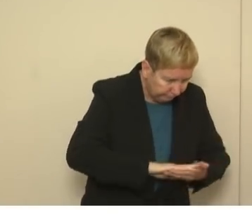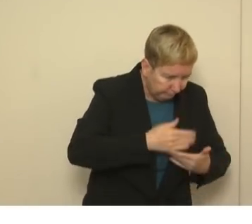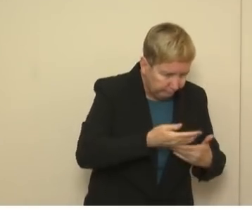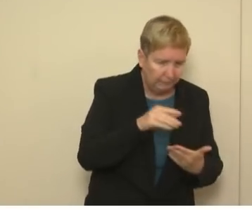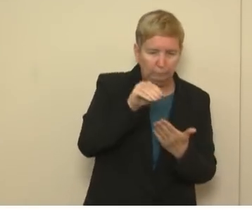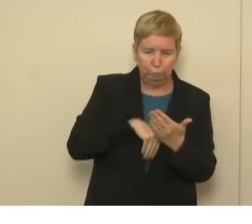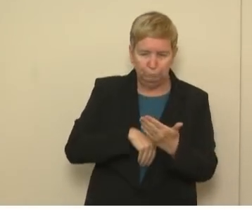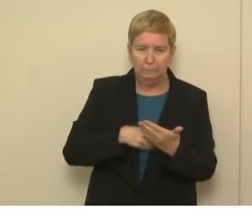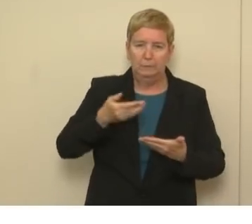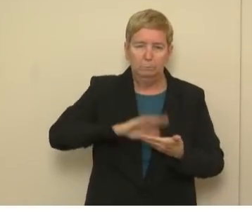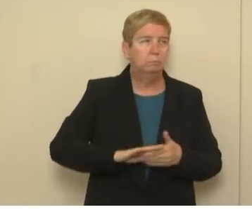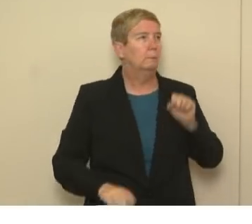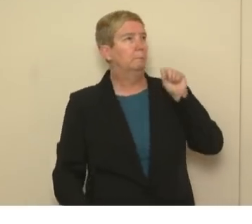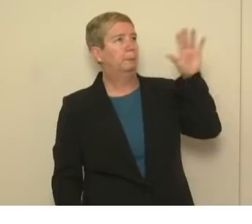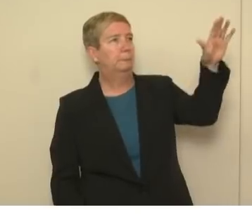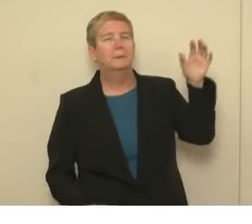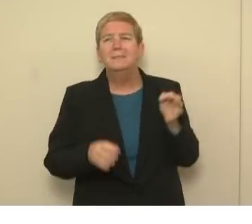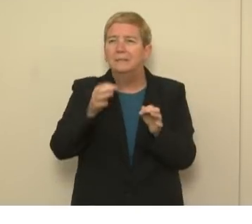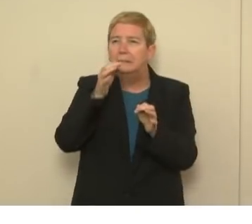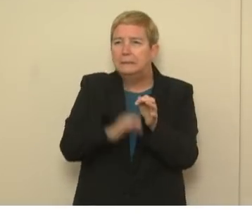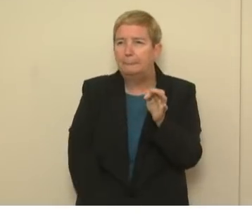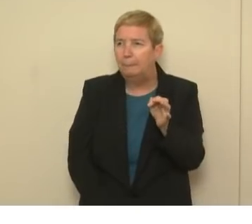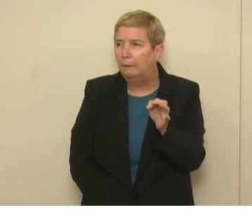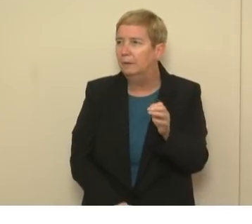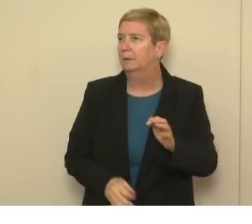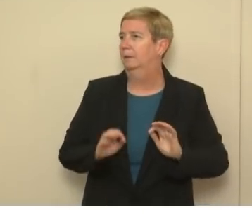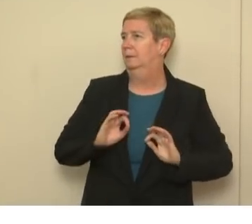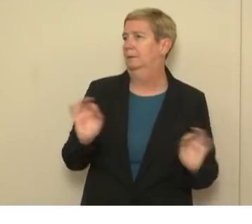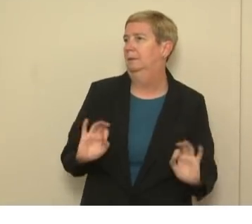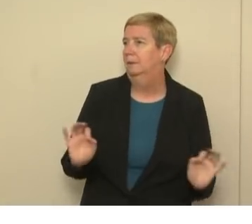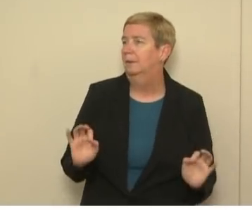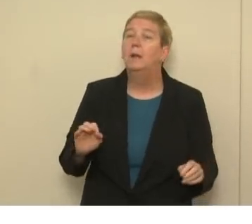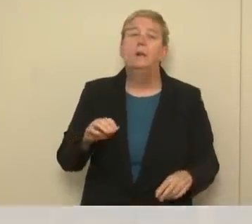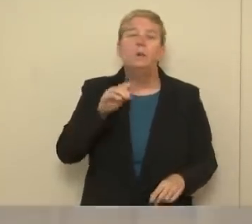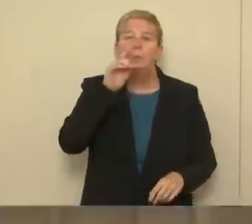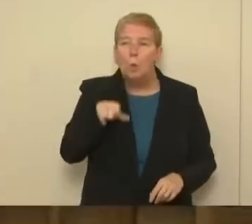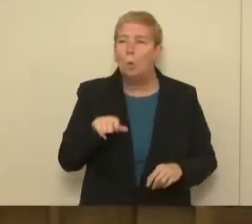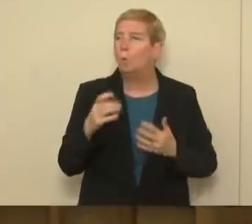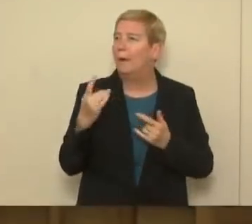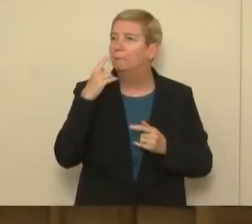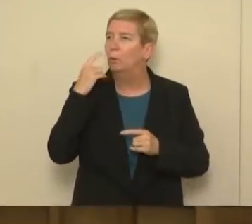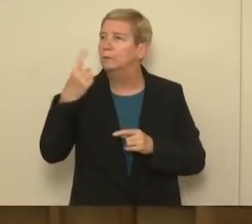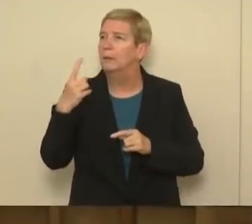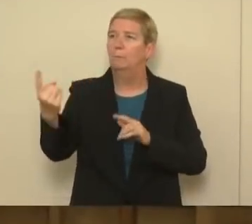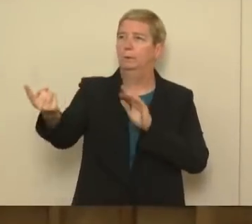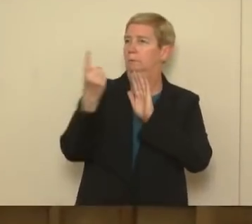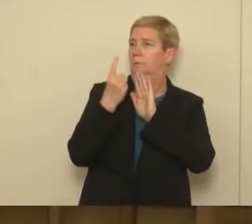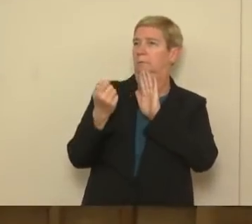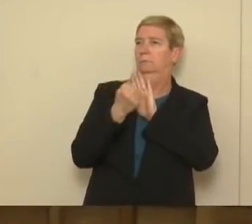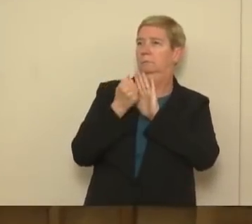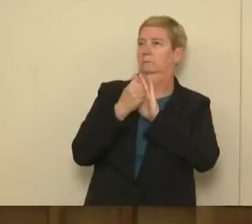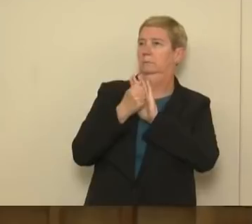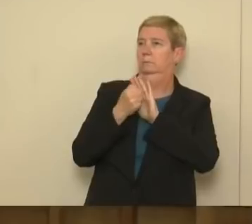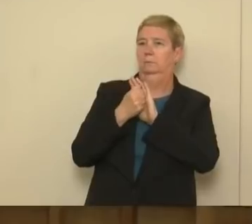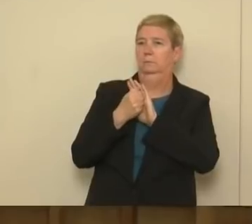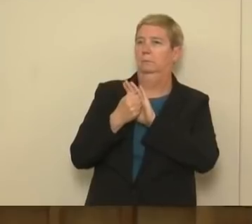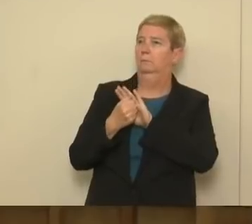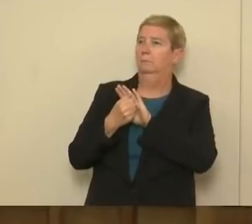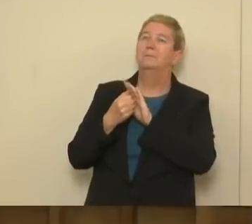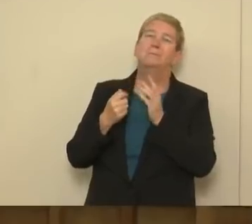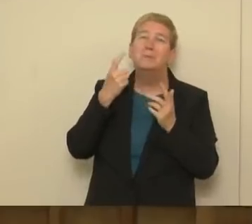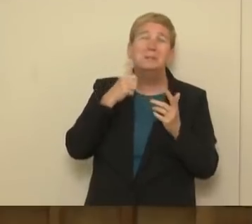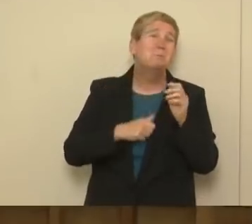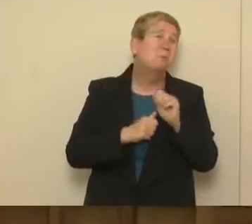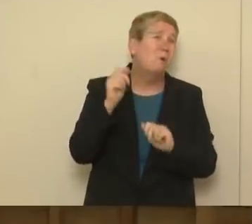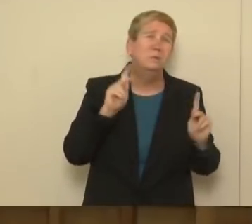in the mail. It's that simple. So again, you do not need to wait for anybody to come to your door, and in fact, most people would prefer